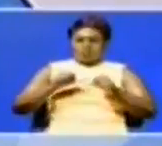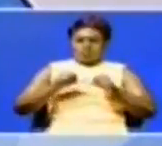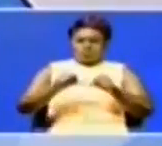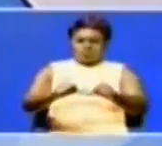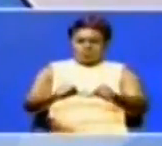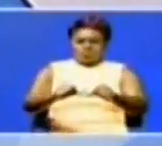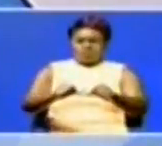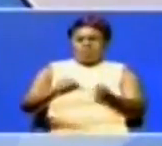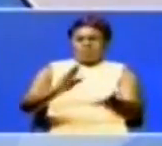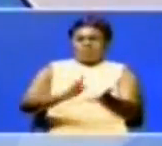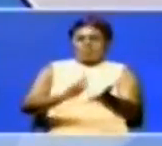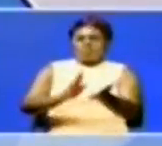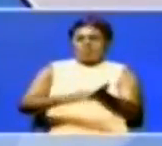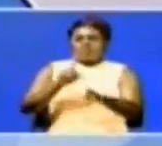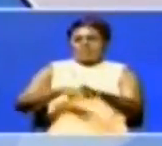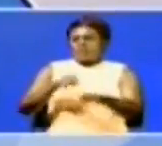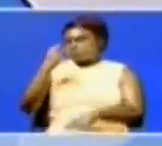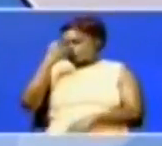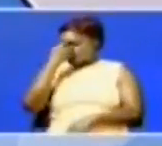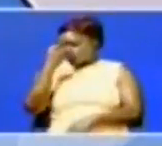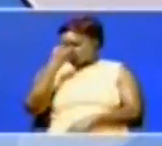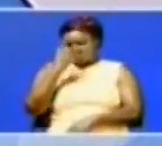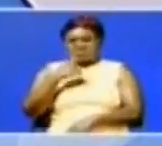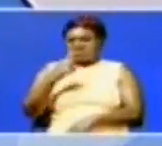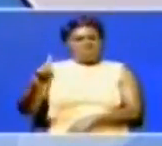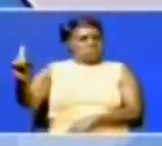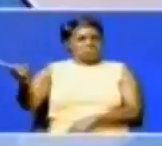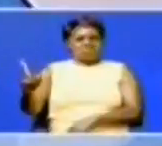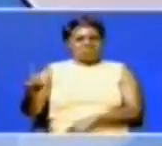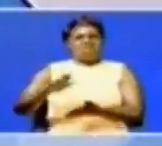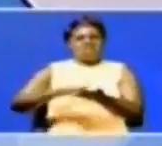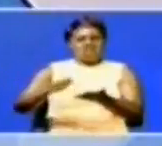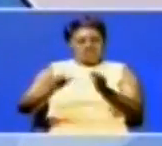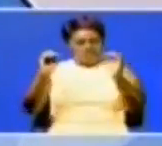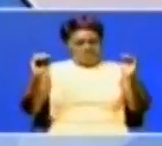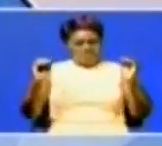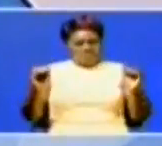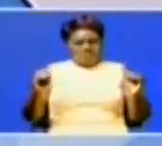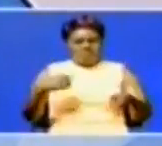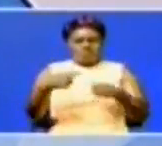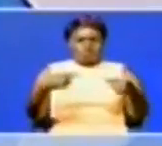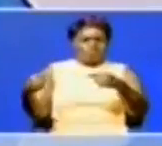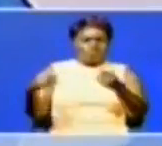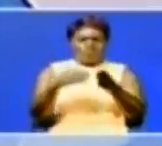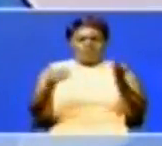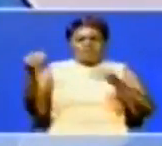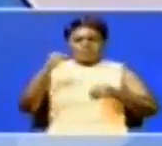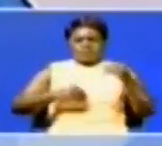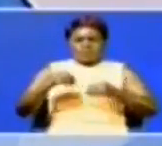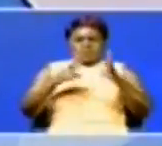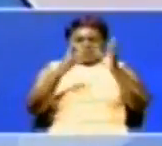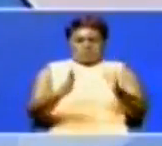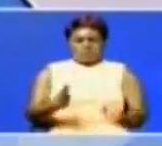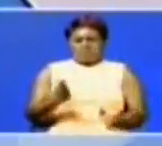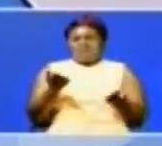NCCK made the proposal even as Deputy President William Ruto said no one will be spared in the ongoing fight against corruption. Francis